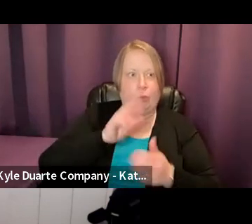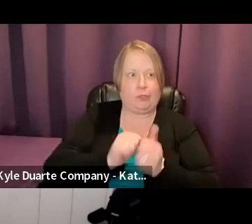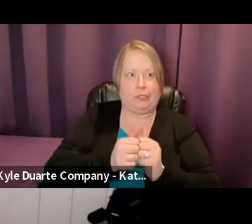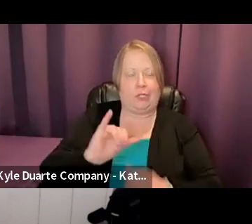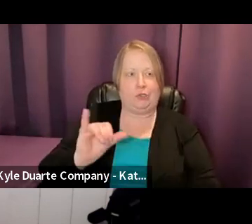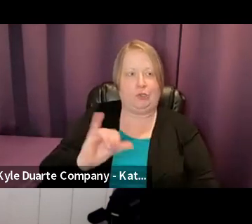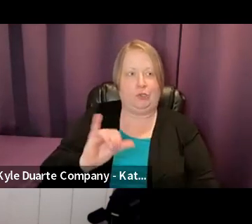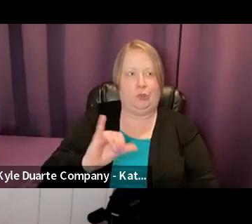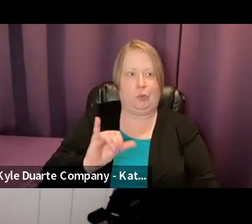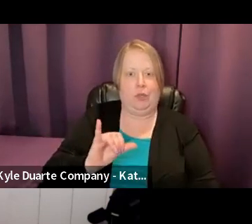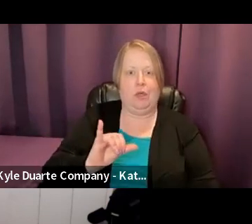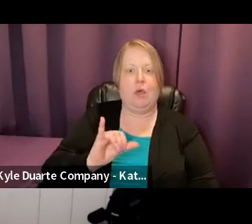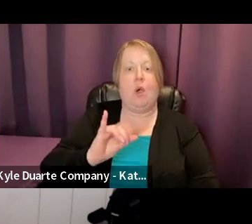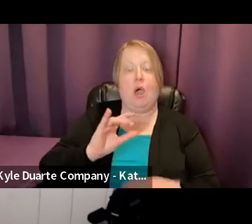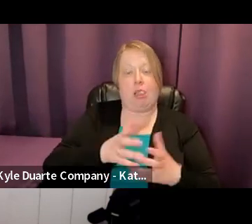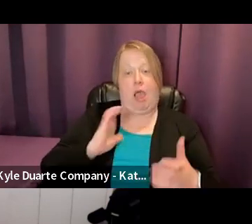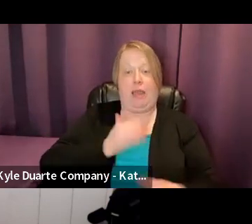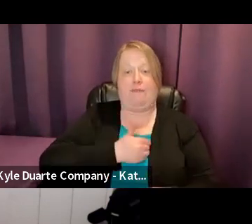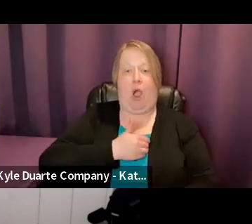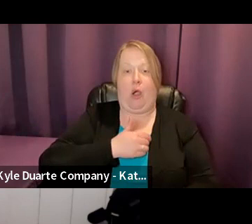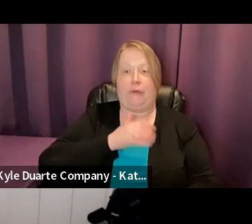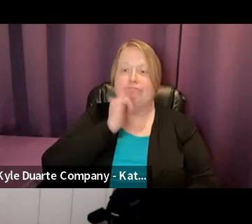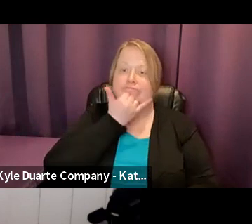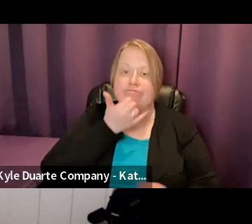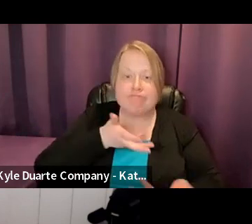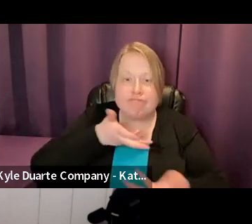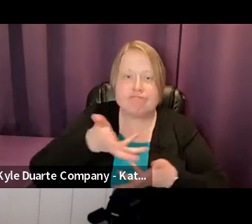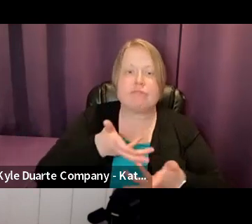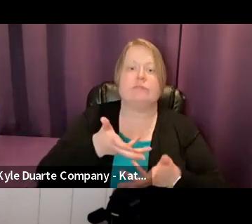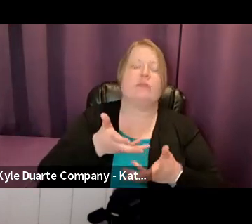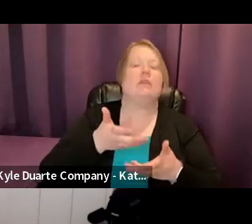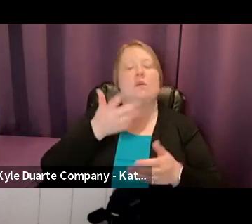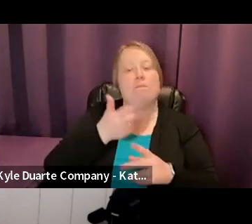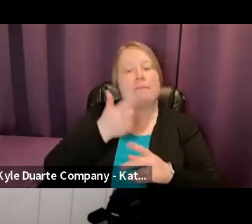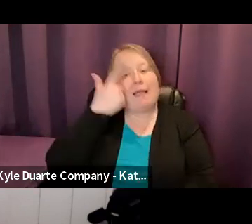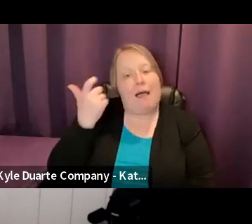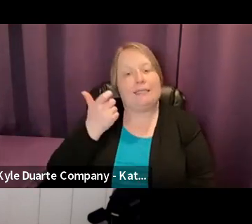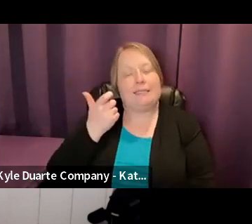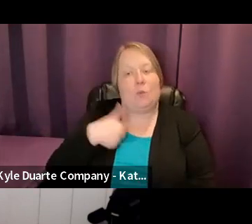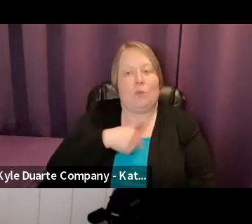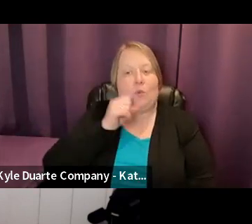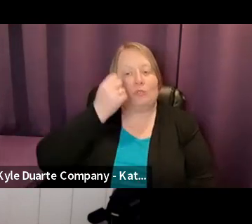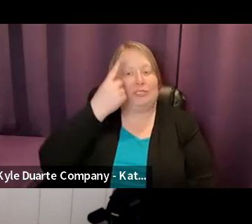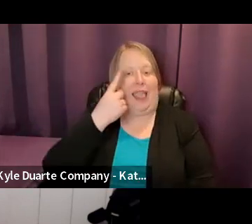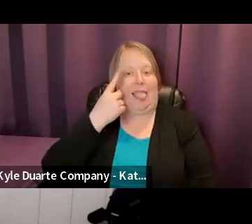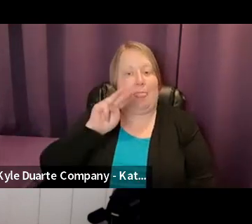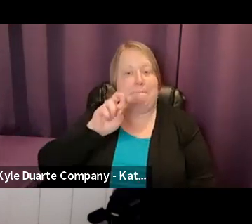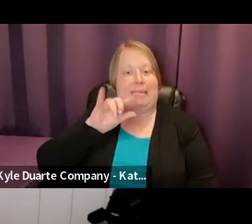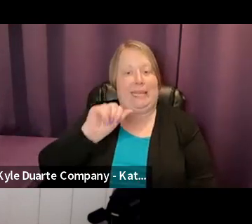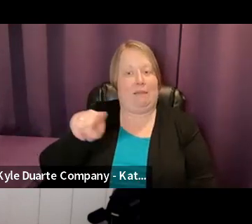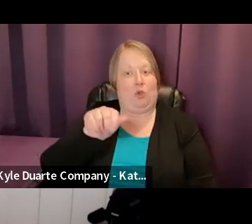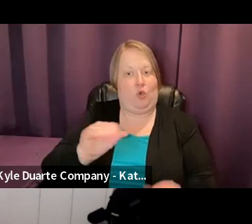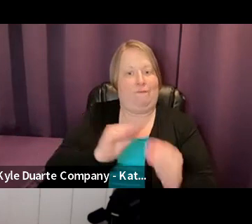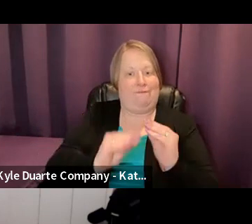our mistreatment comes from lack of understanding that the media could rectify. I